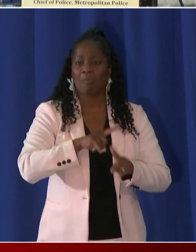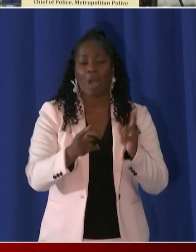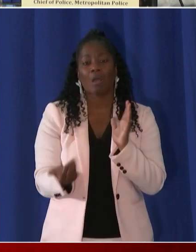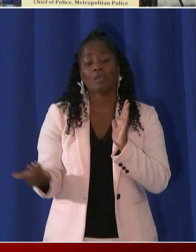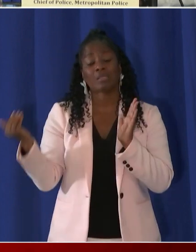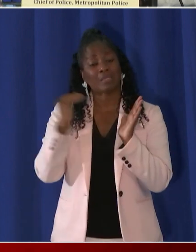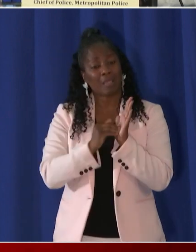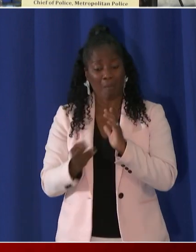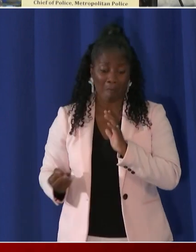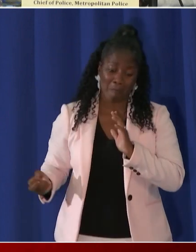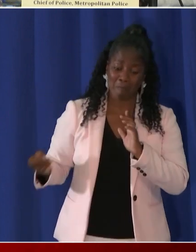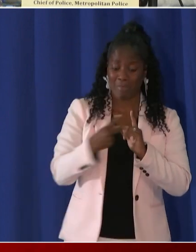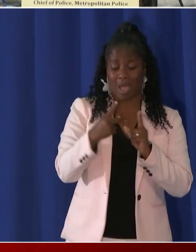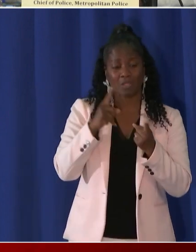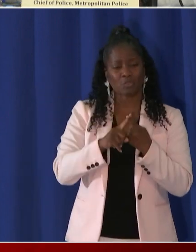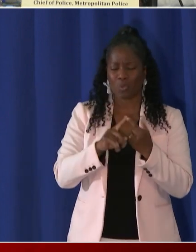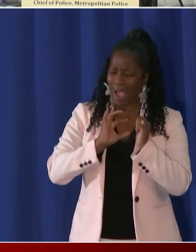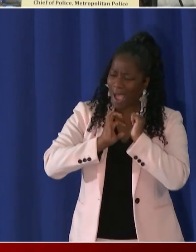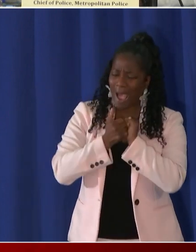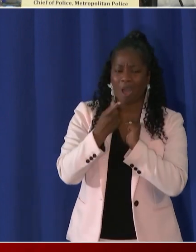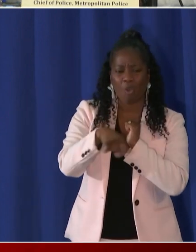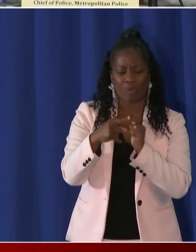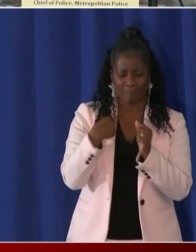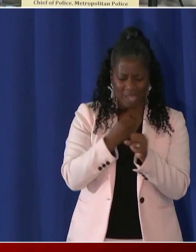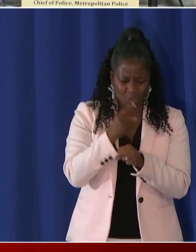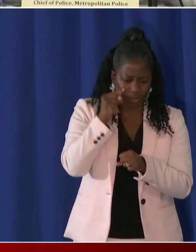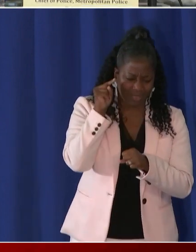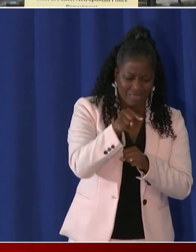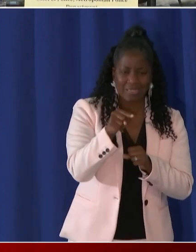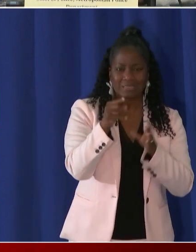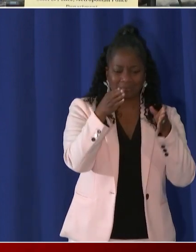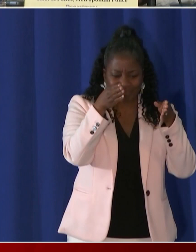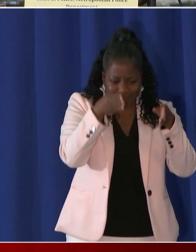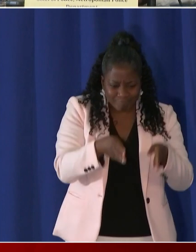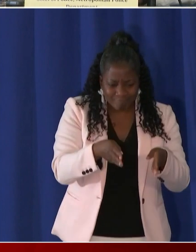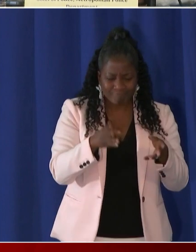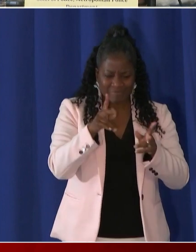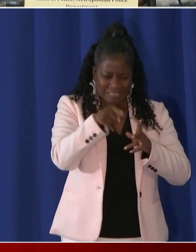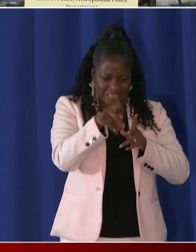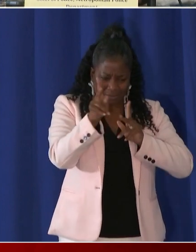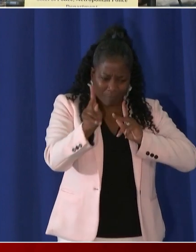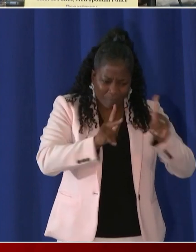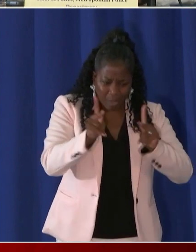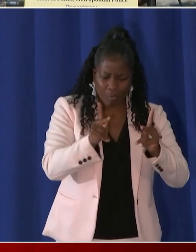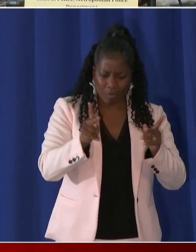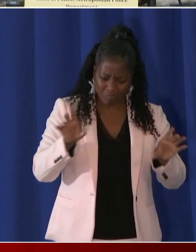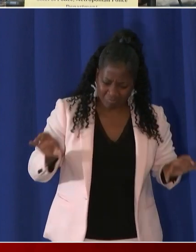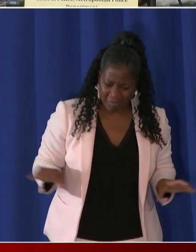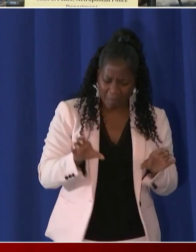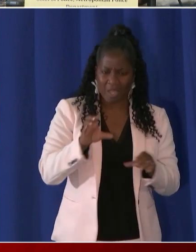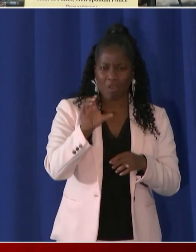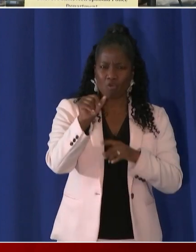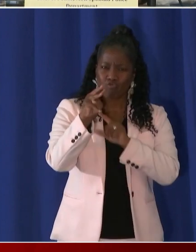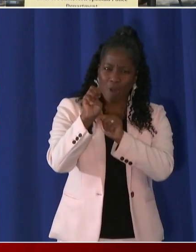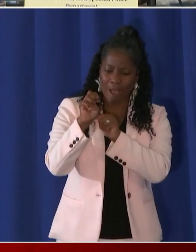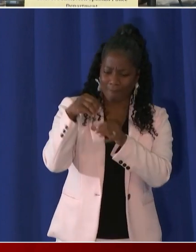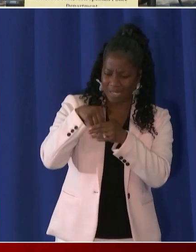get back to how are we holding individuals accountable when they commit these types of violent acts in our community?